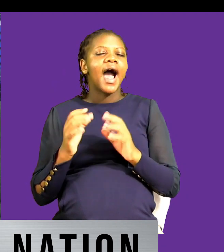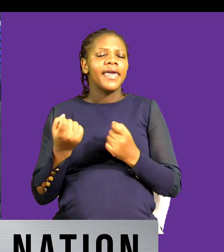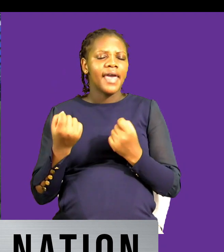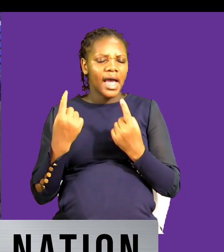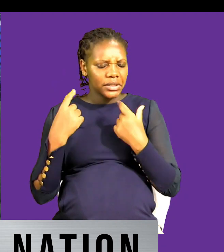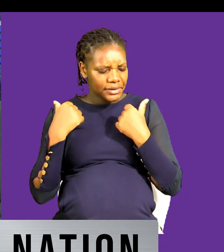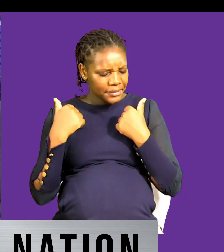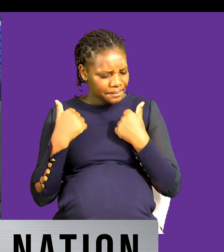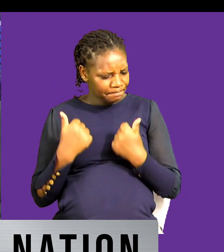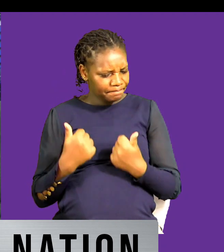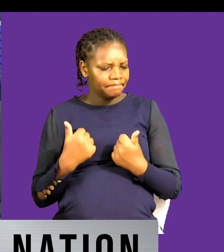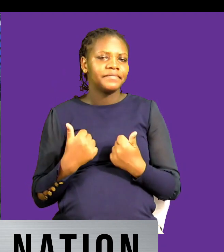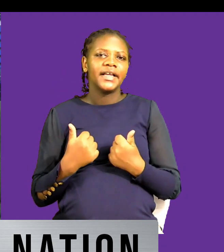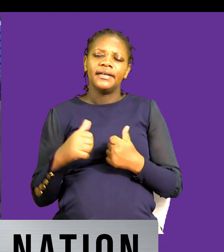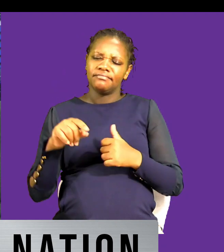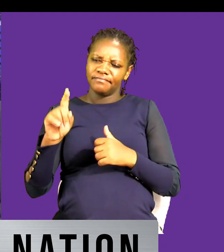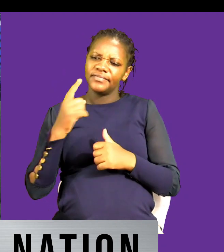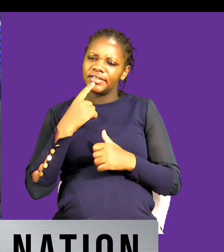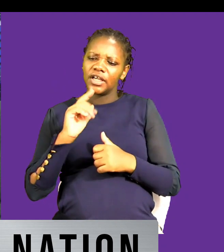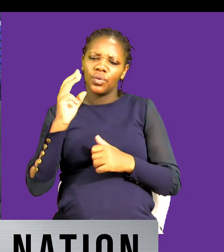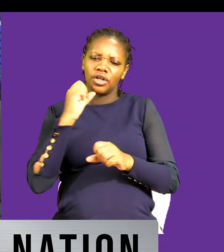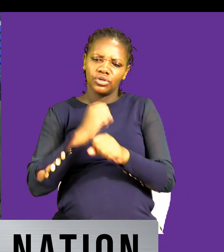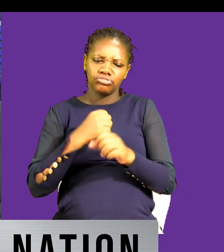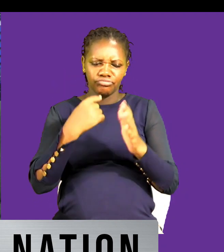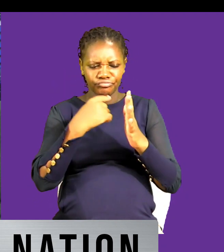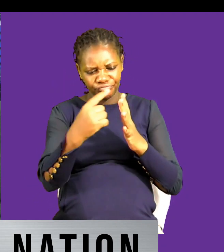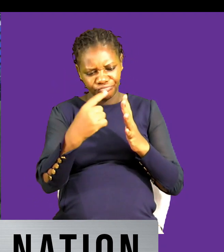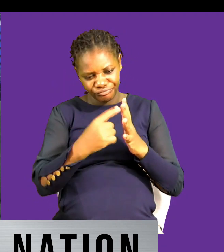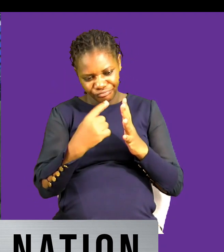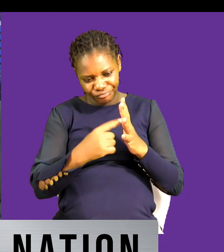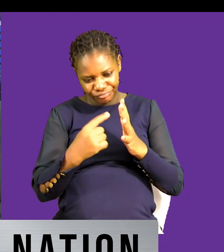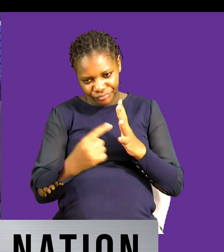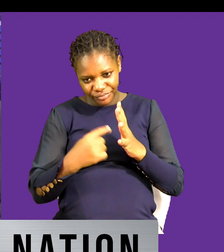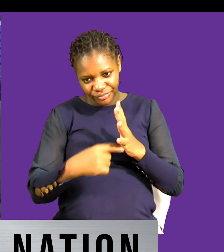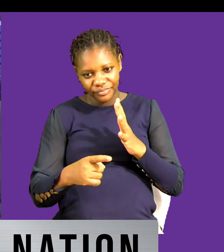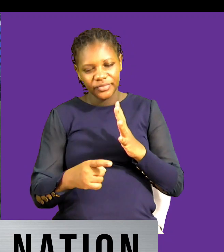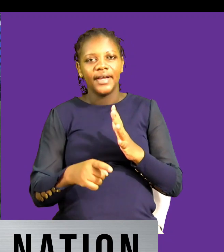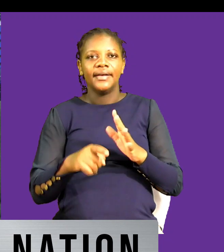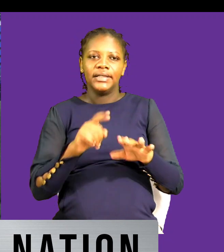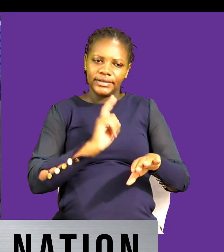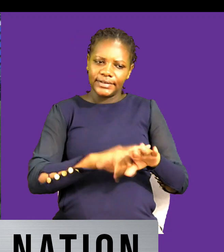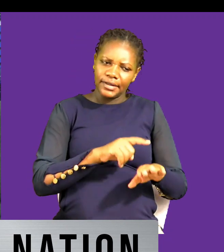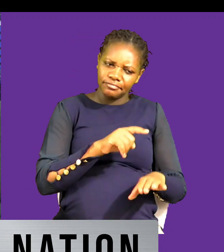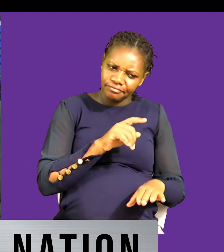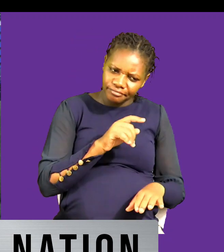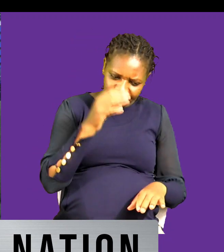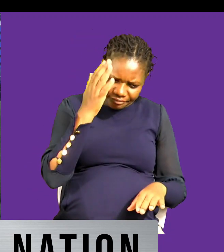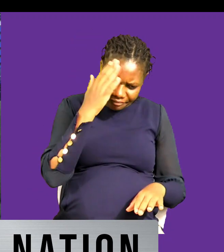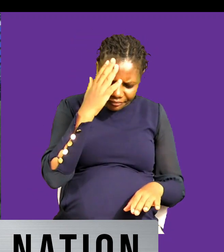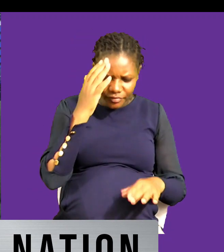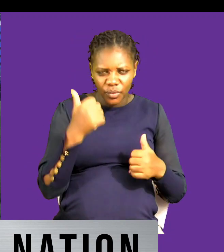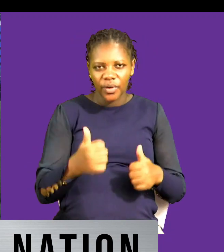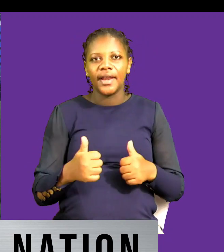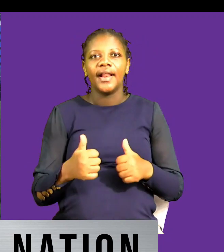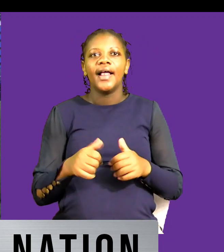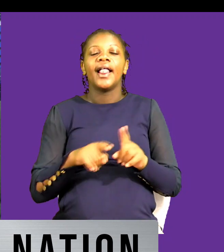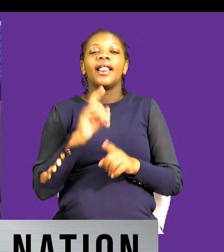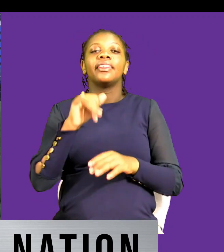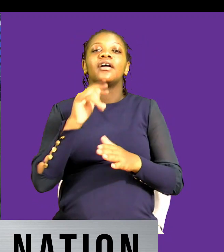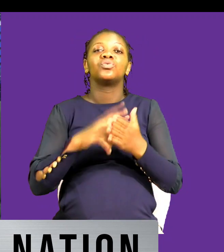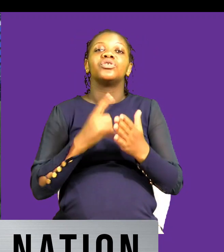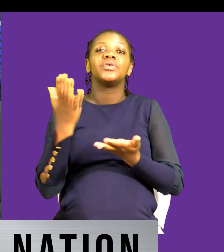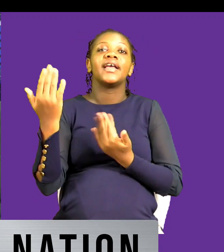saying, they have said they're going to do this, and they're going to do 1, 2, 3, 4 under these timelines, and this is what we expect to see at every point.